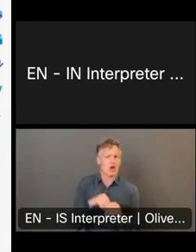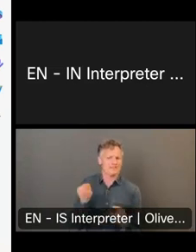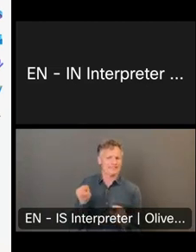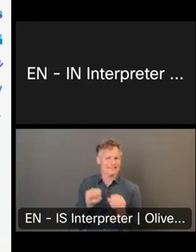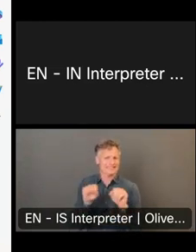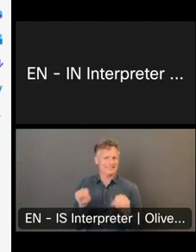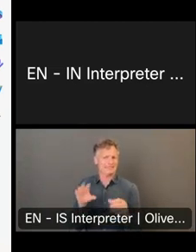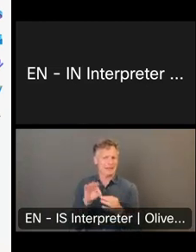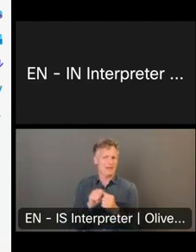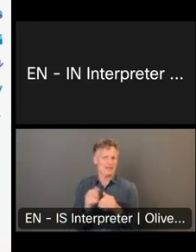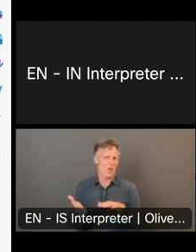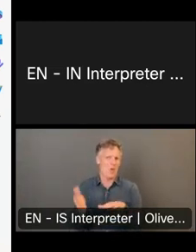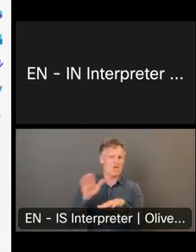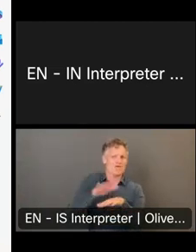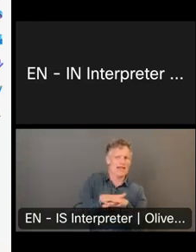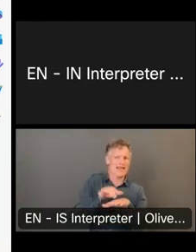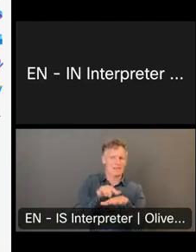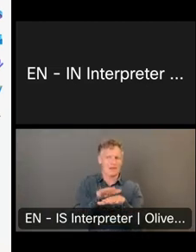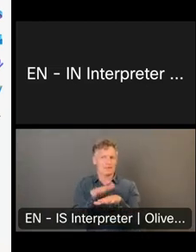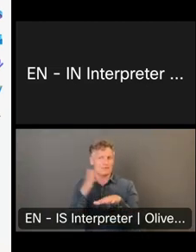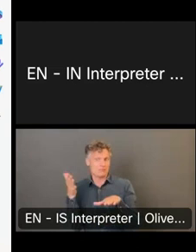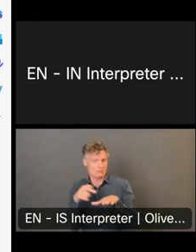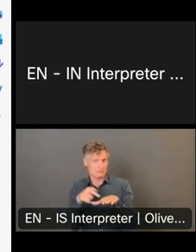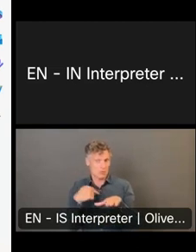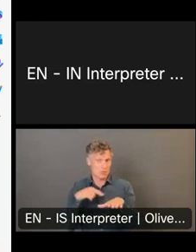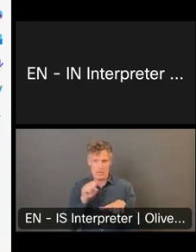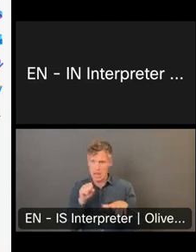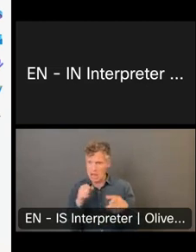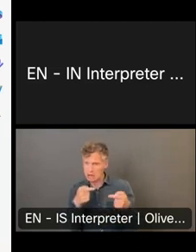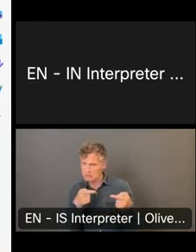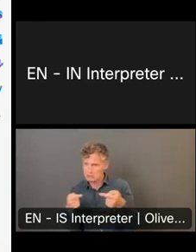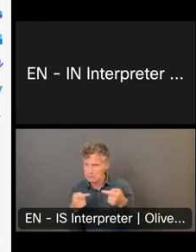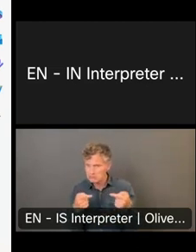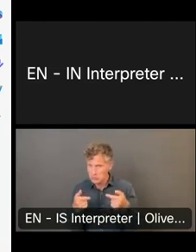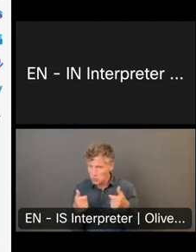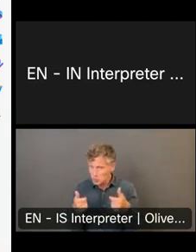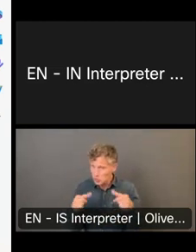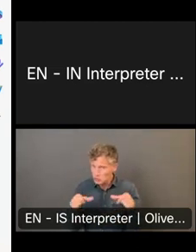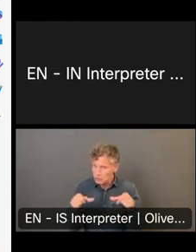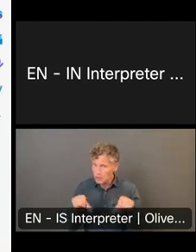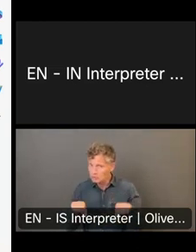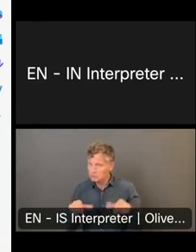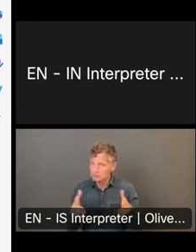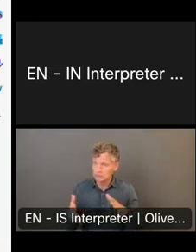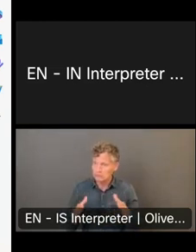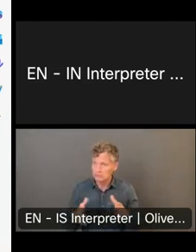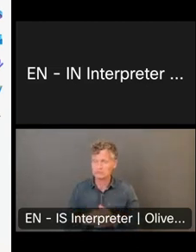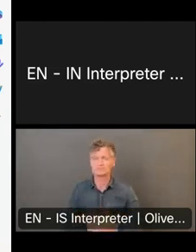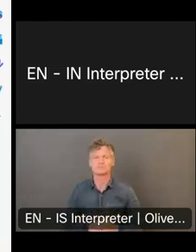we can argue about whether that's a fair characterization. So we have Zwicky, we have